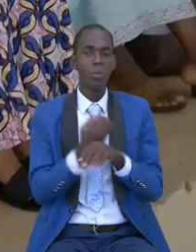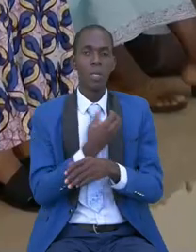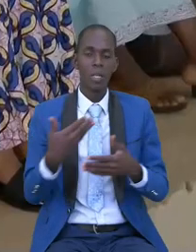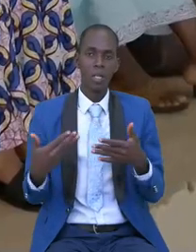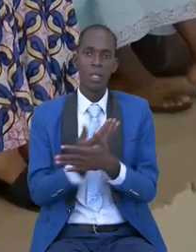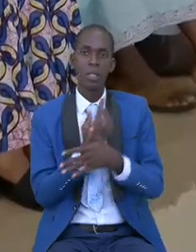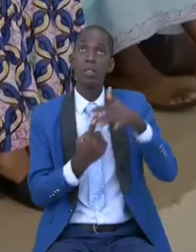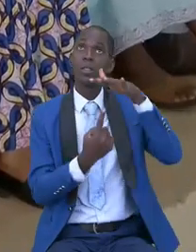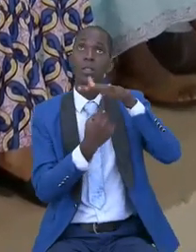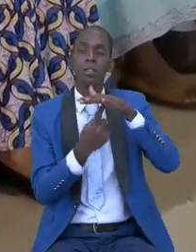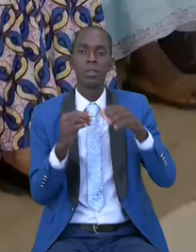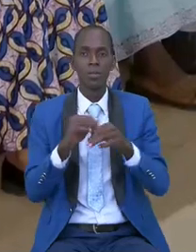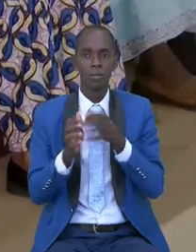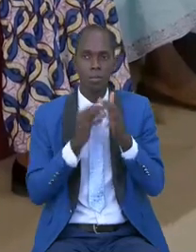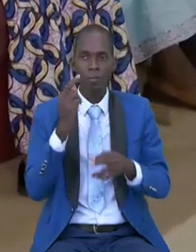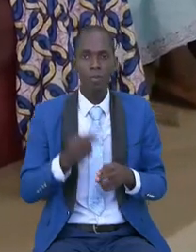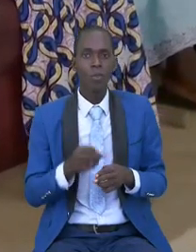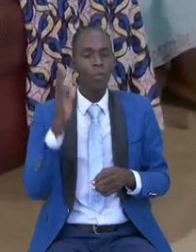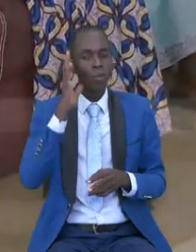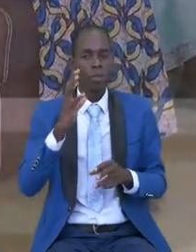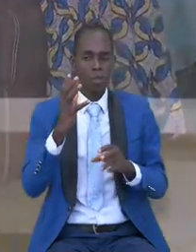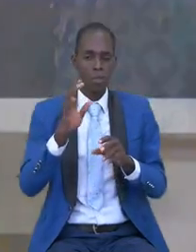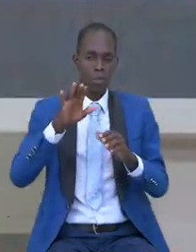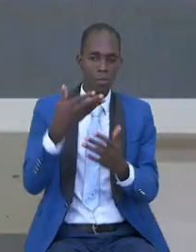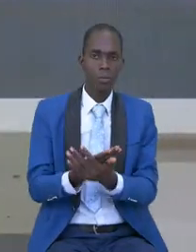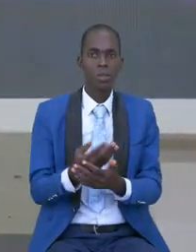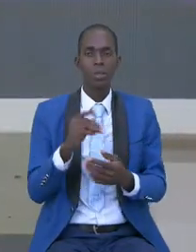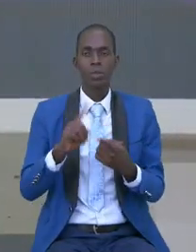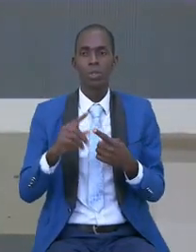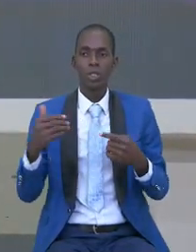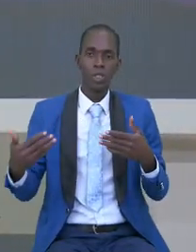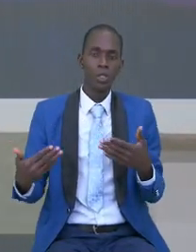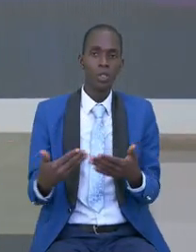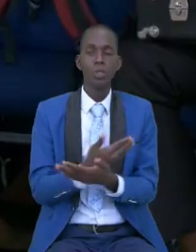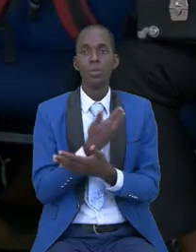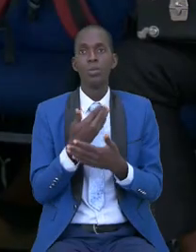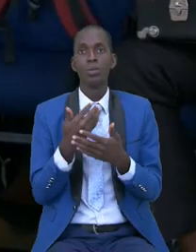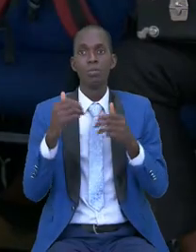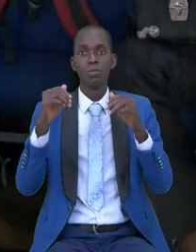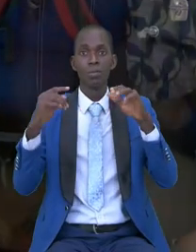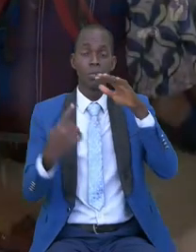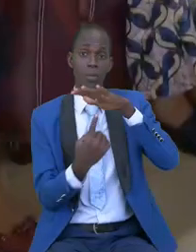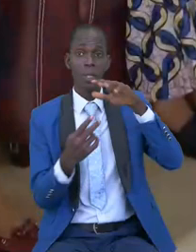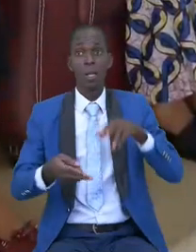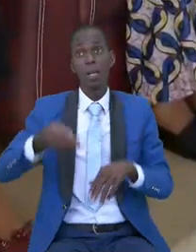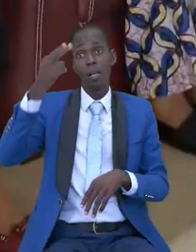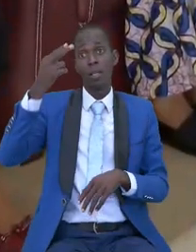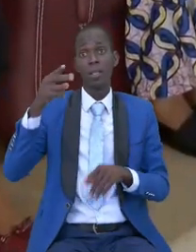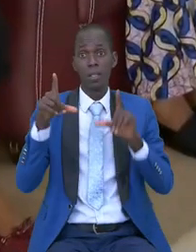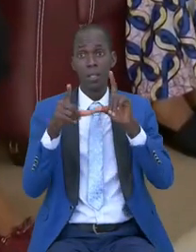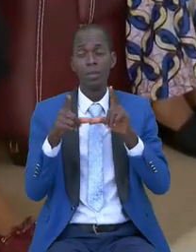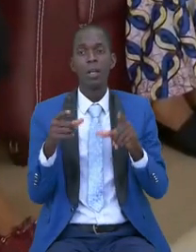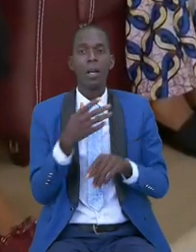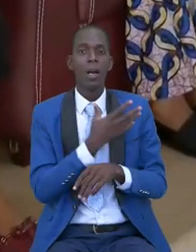Amen. Will get to a new stature. And that thing that, you know, in